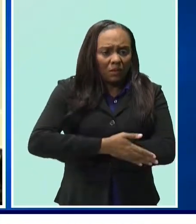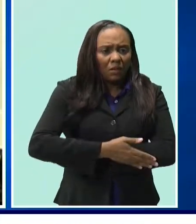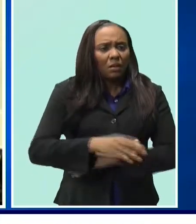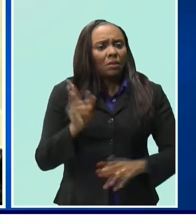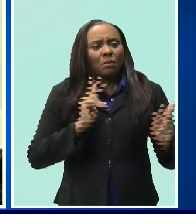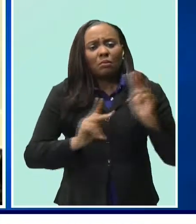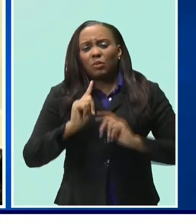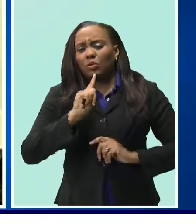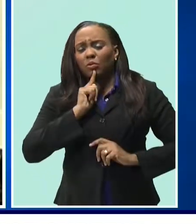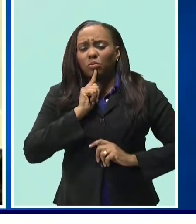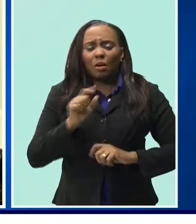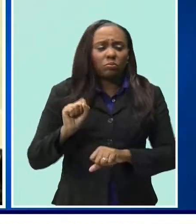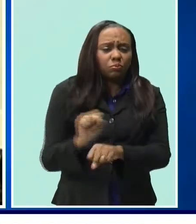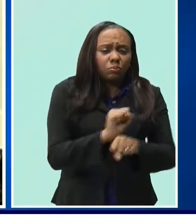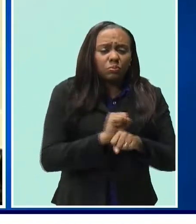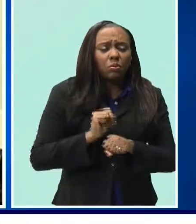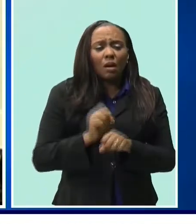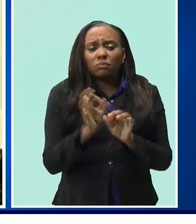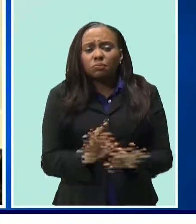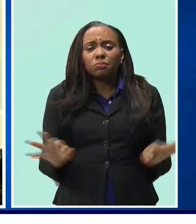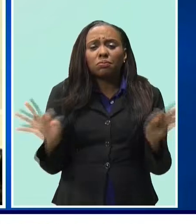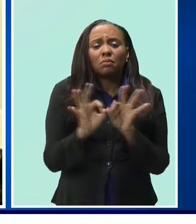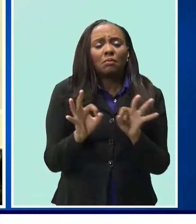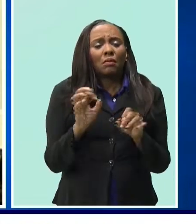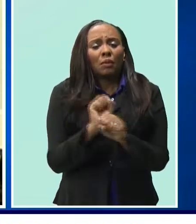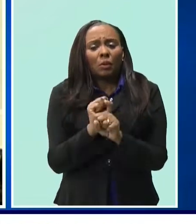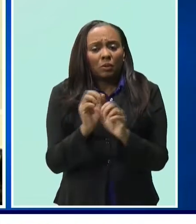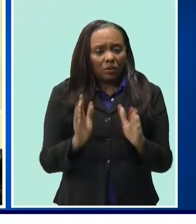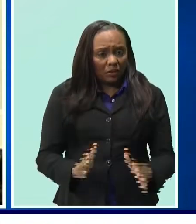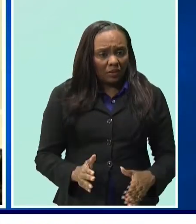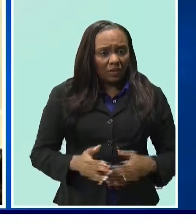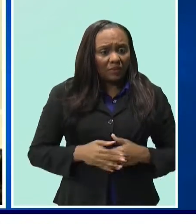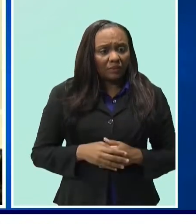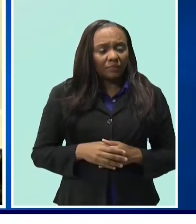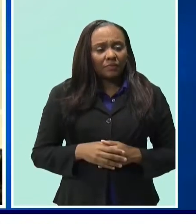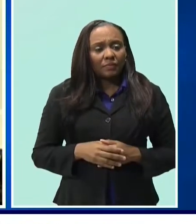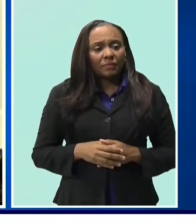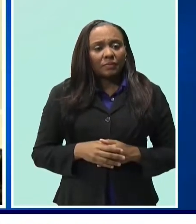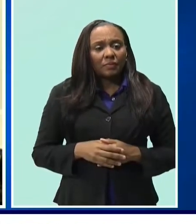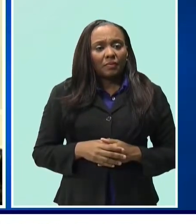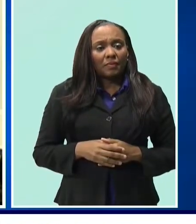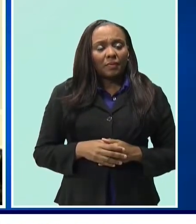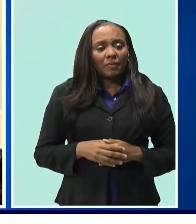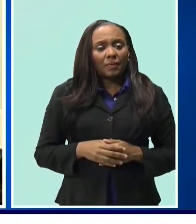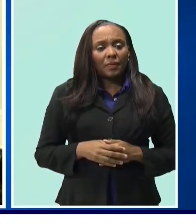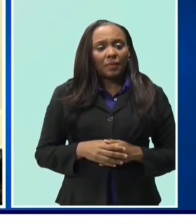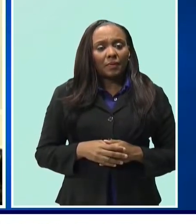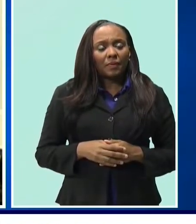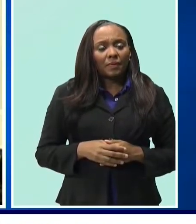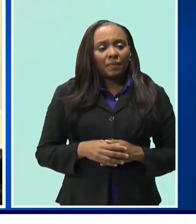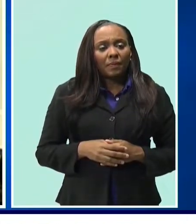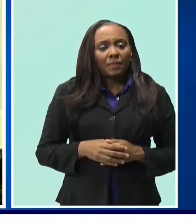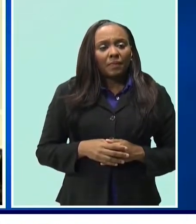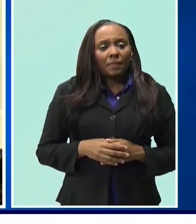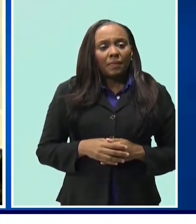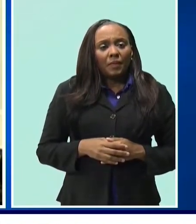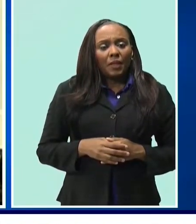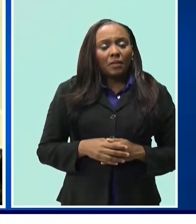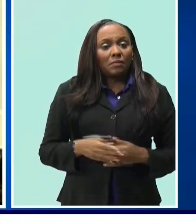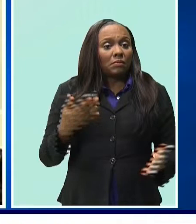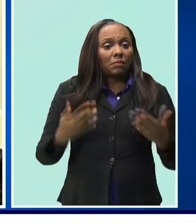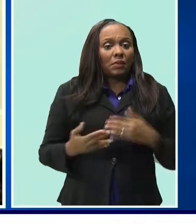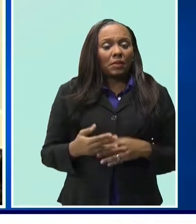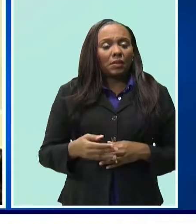have done for us, whether it is a one-off financial